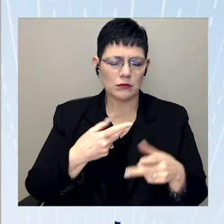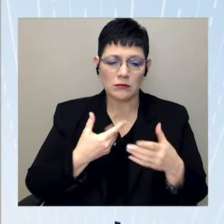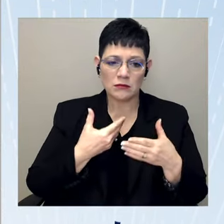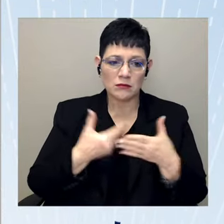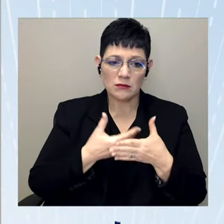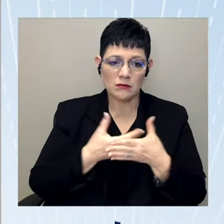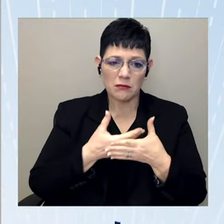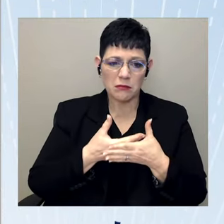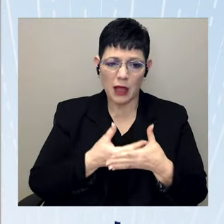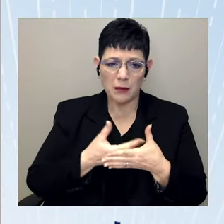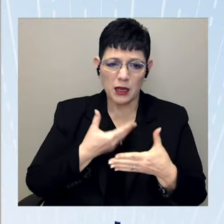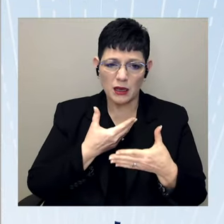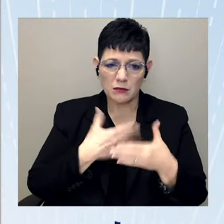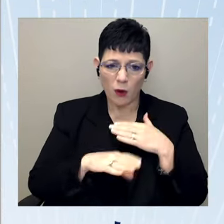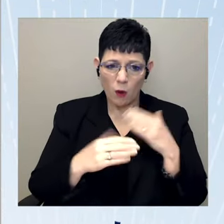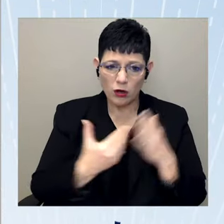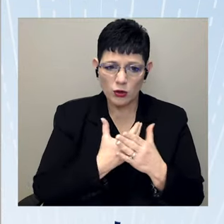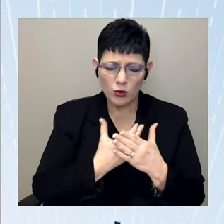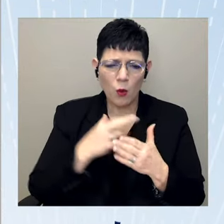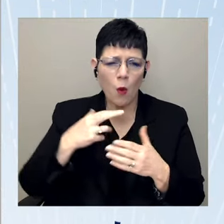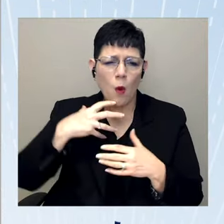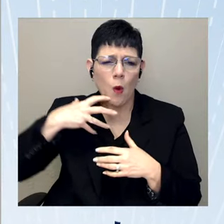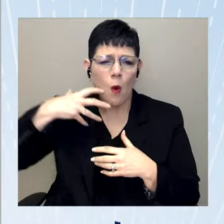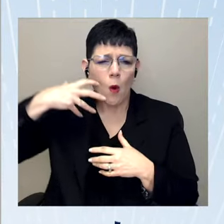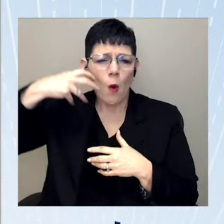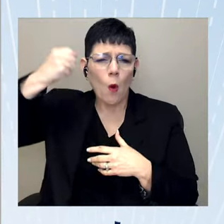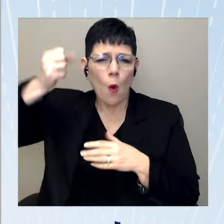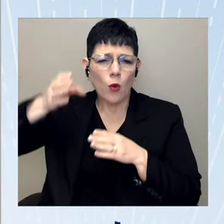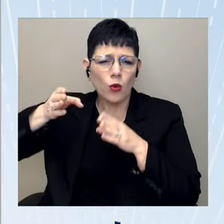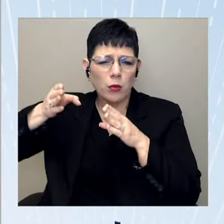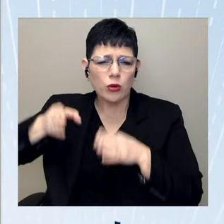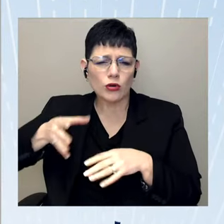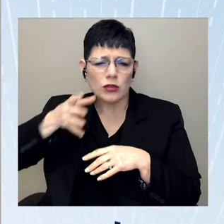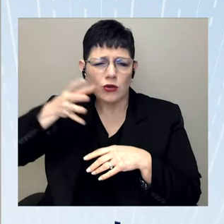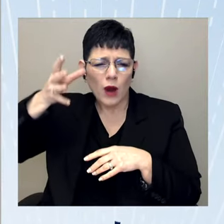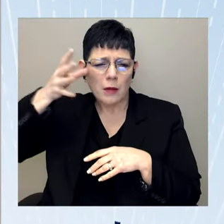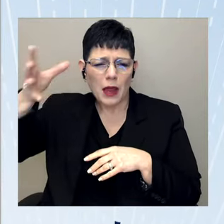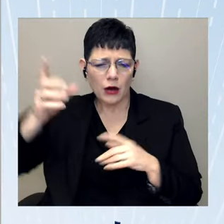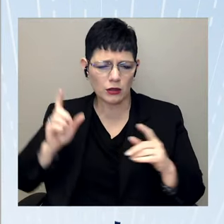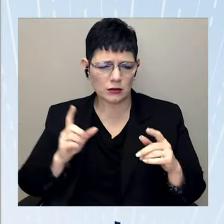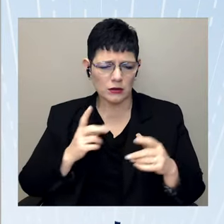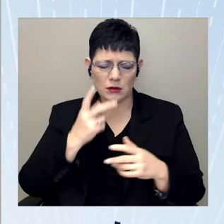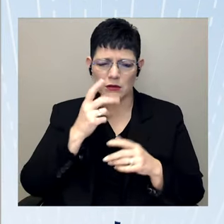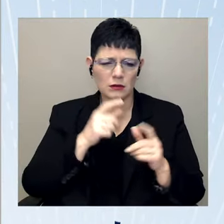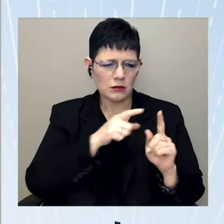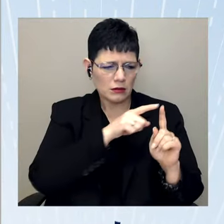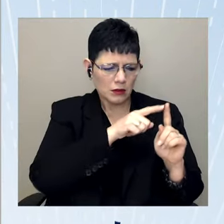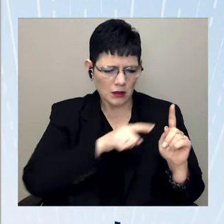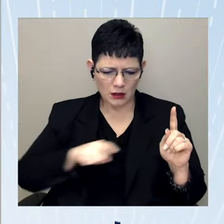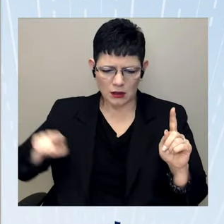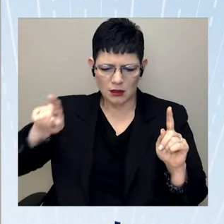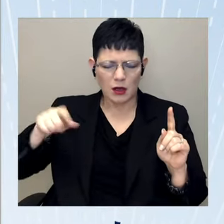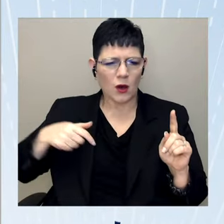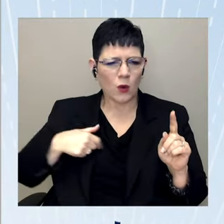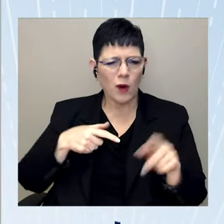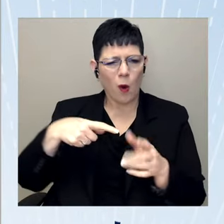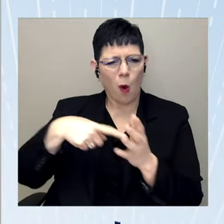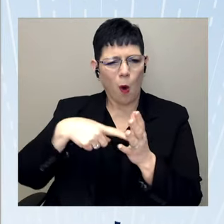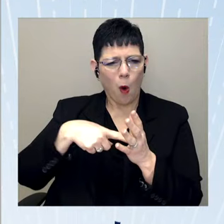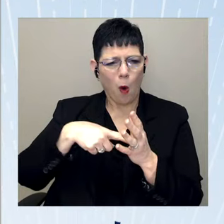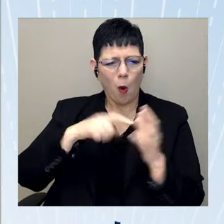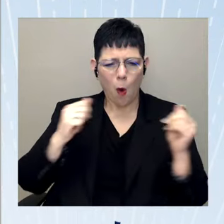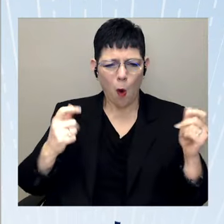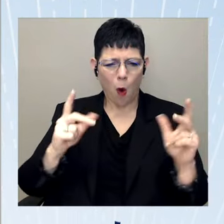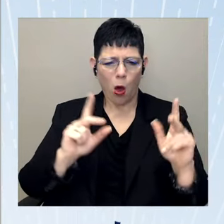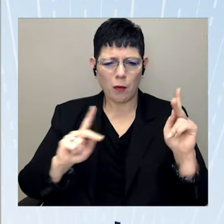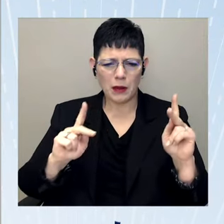oldest grandparent who let us thrive. We owe America care. And I think the president not